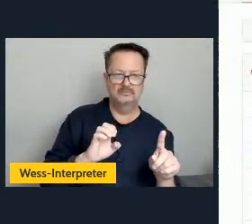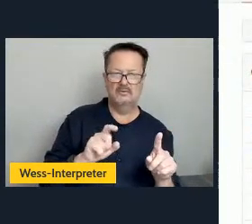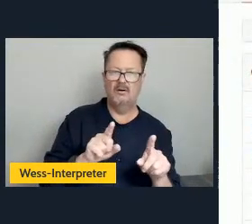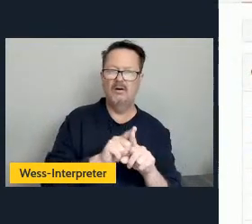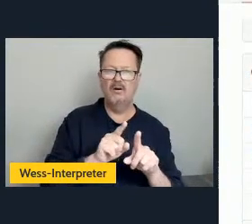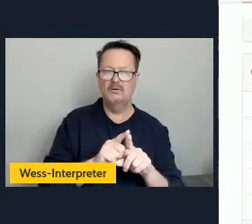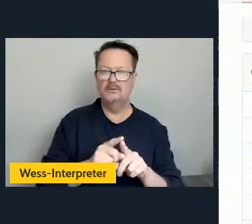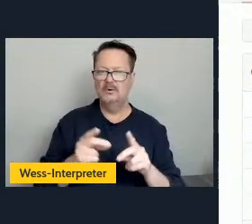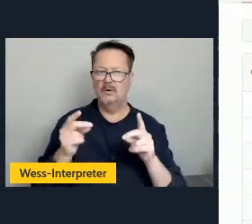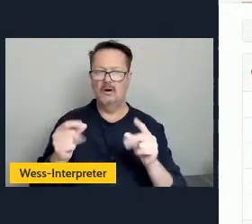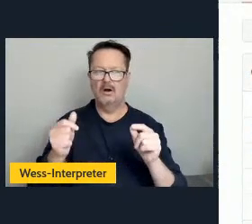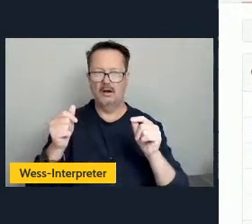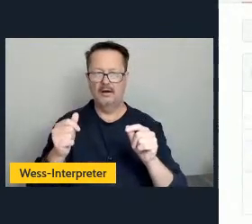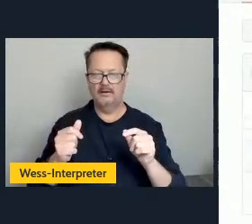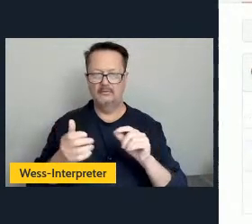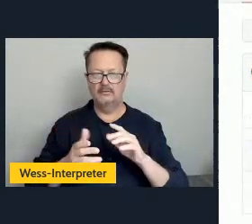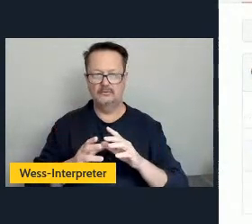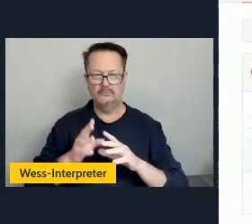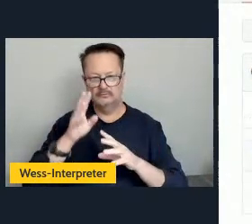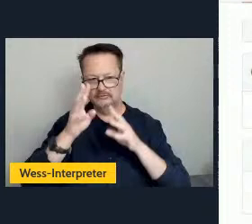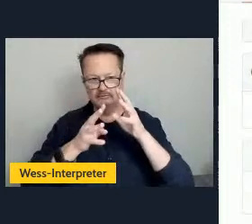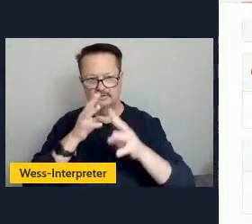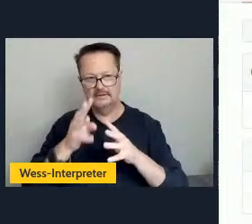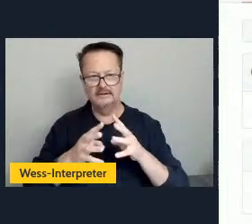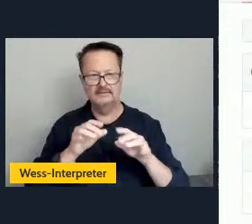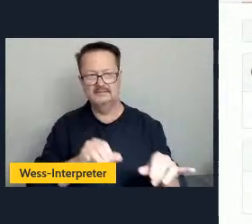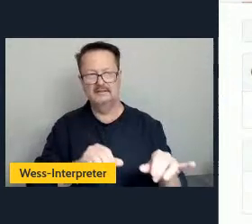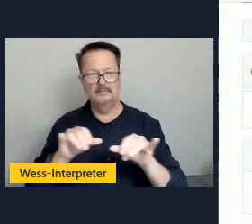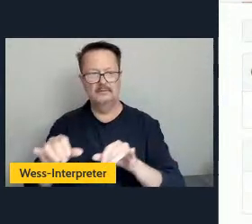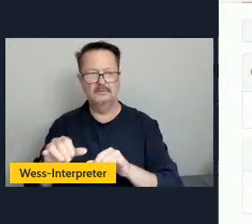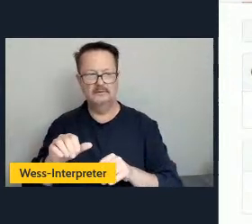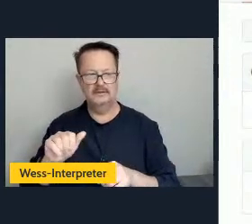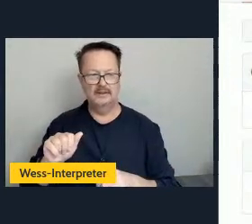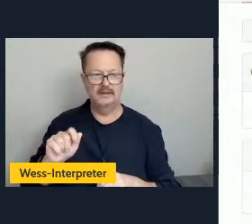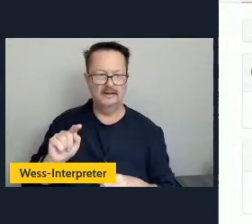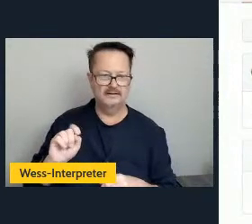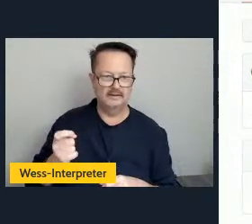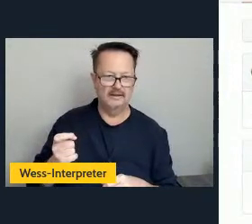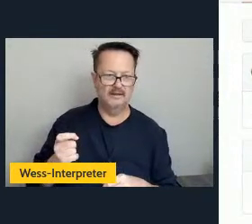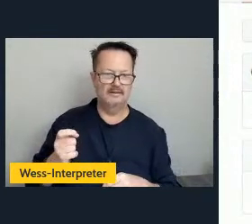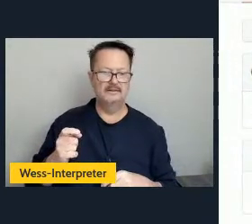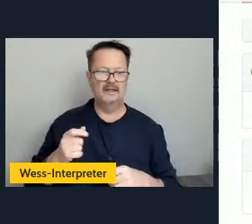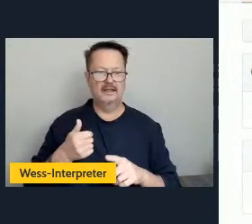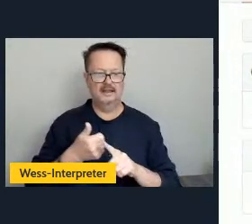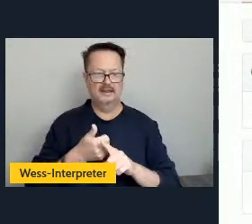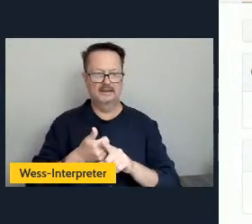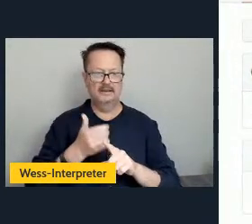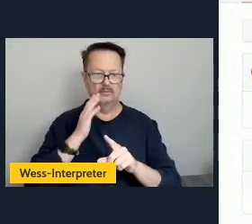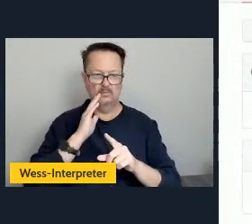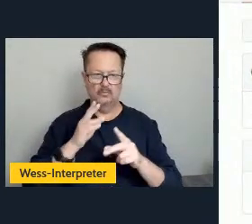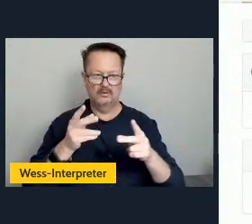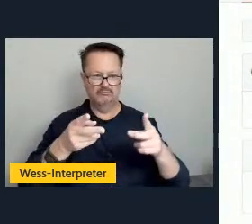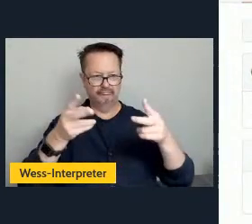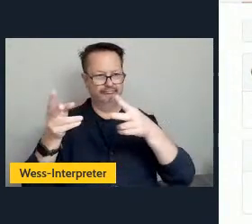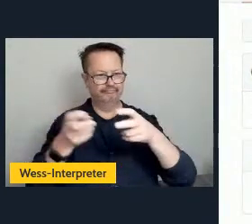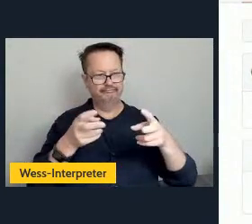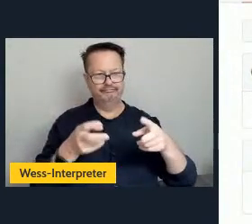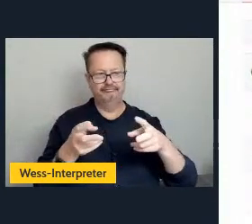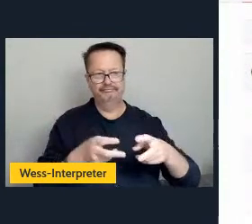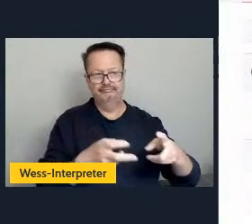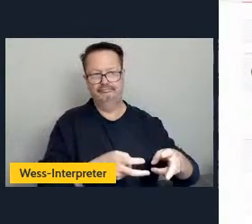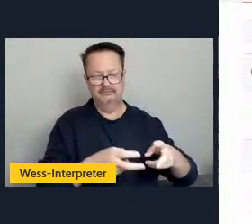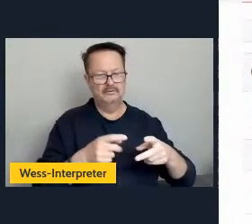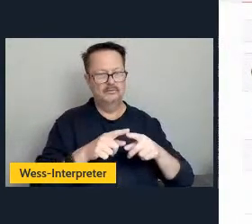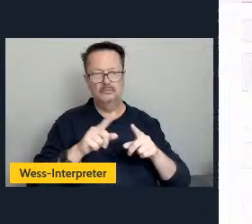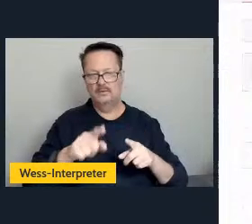auto-generated, similar to the CDKtf JSON controlled by projen, and it exports every single module, so you don't have to